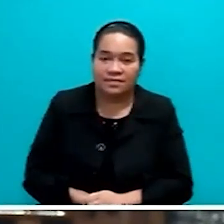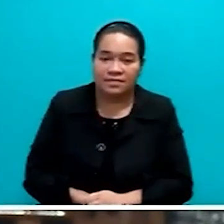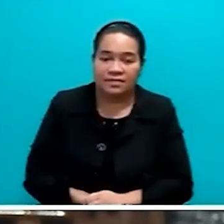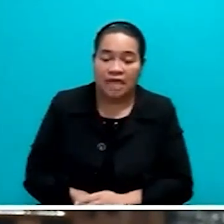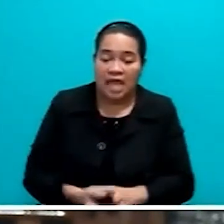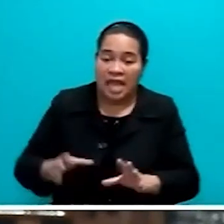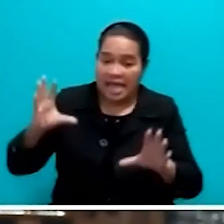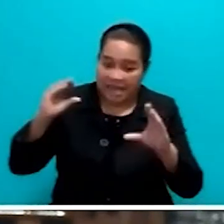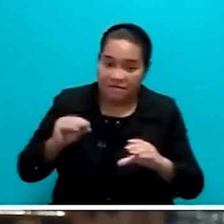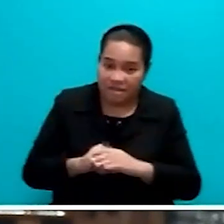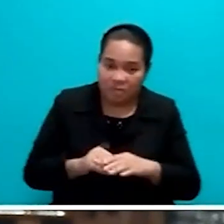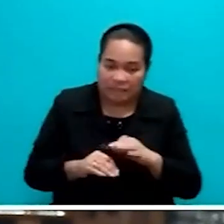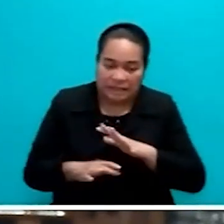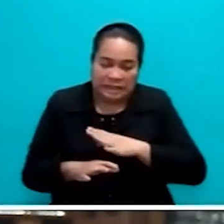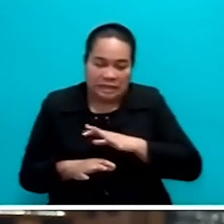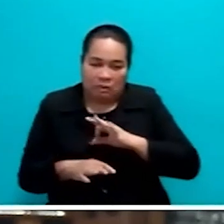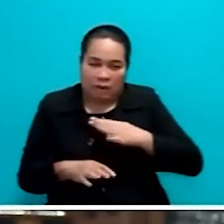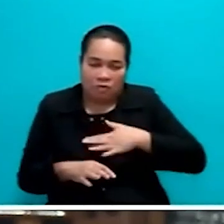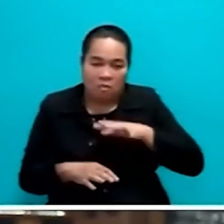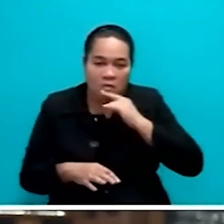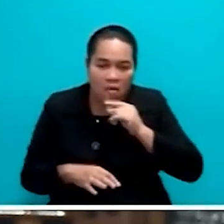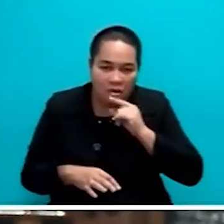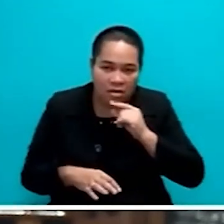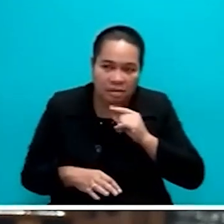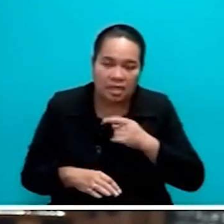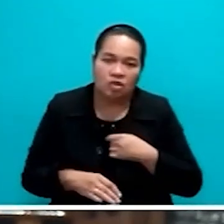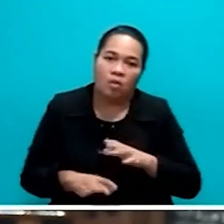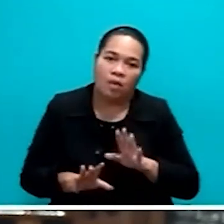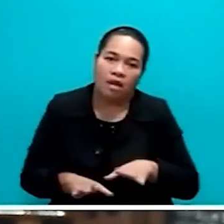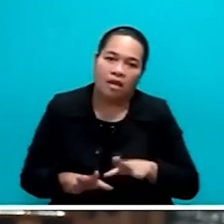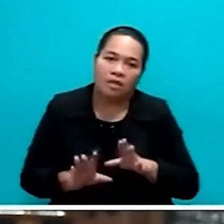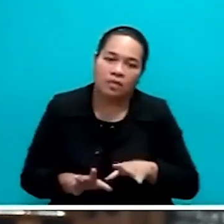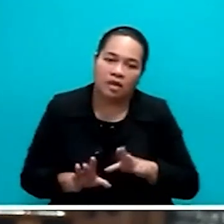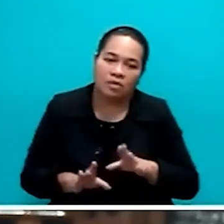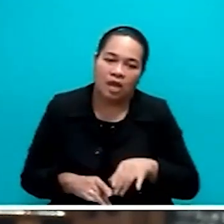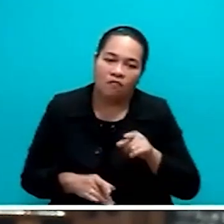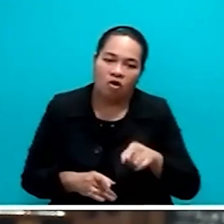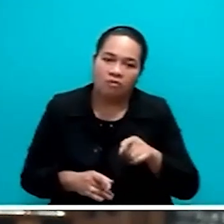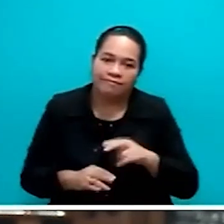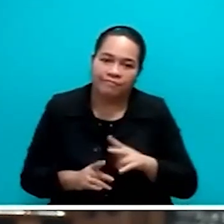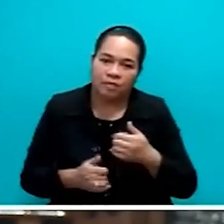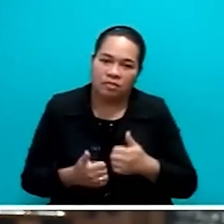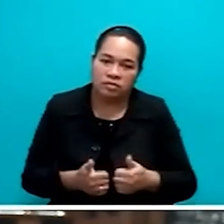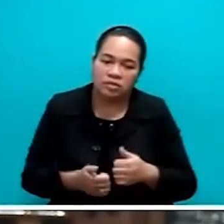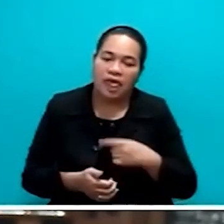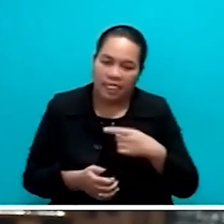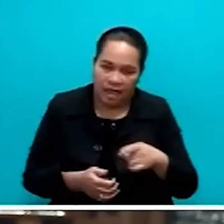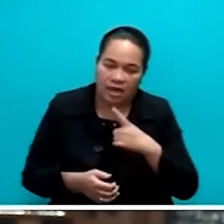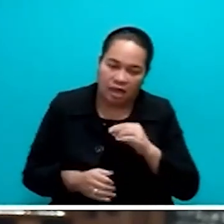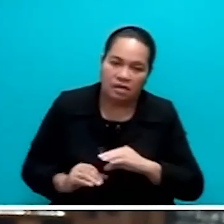investors were reluctant to borrow and played the wait-and-see game. The lack of confidence, Speaker,